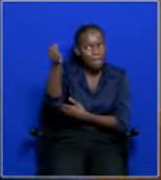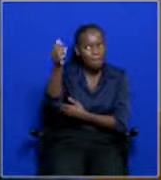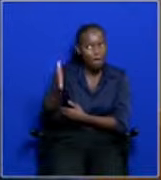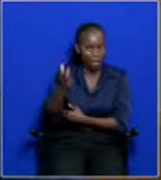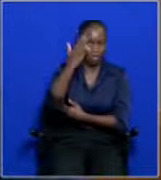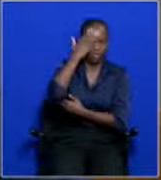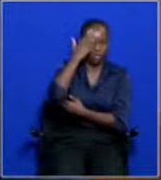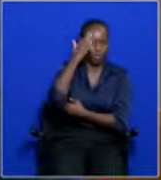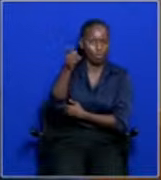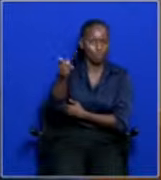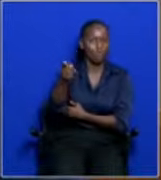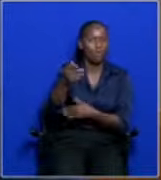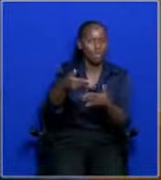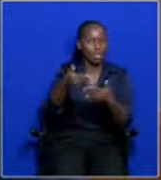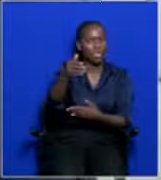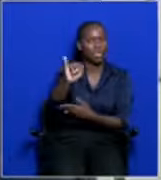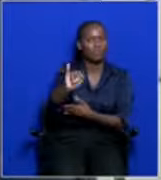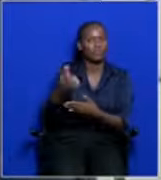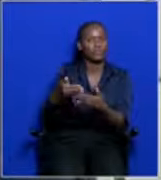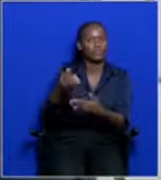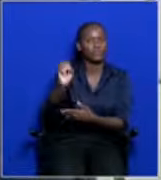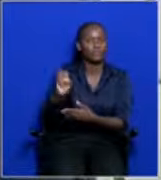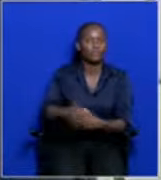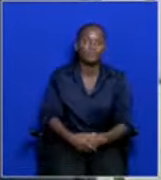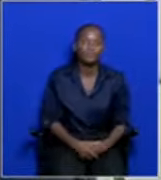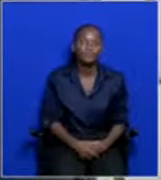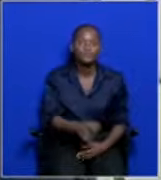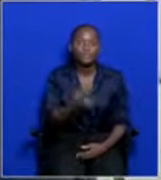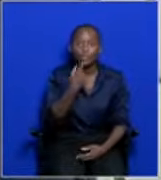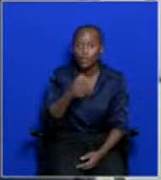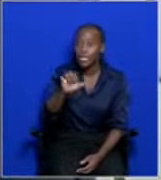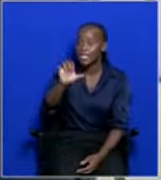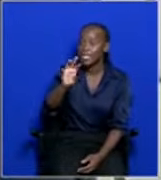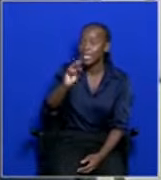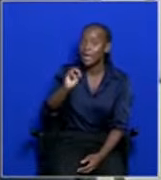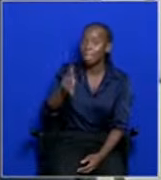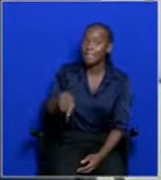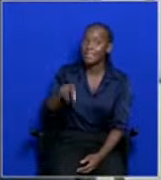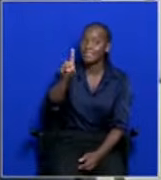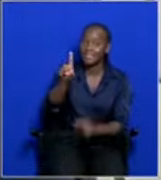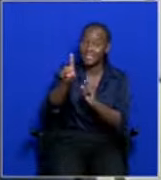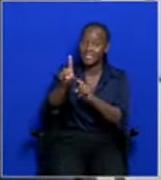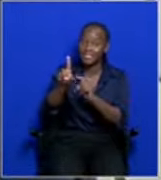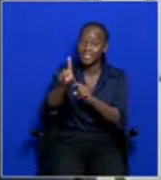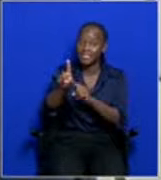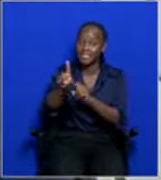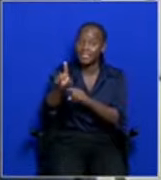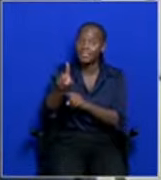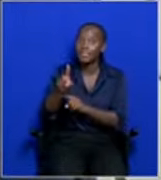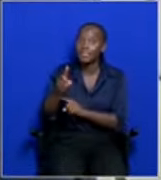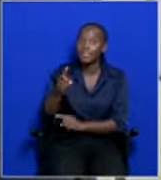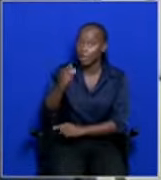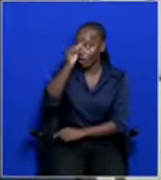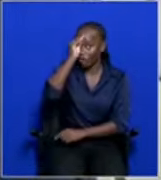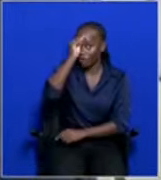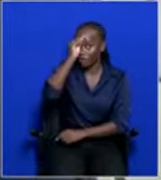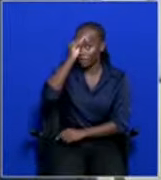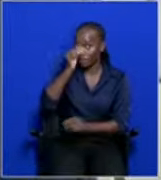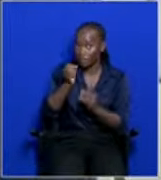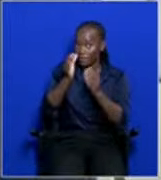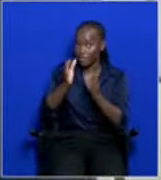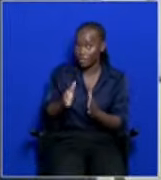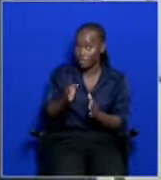reportedly packed the cigarette into 4 large boxes and 1 large China